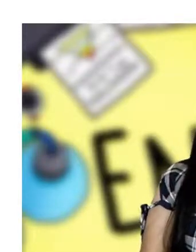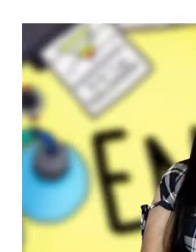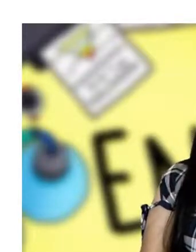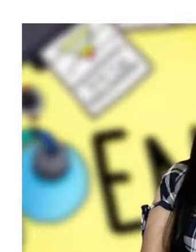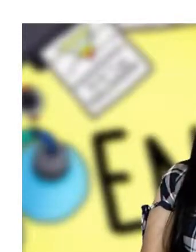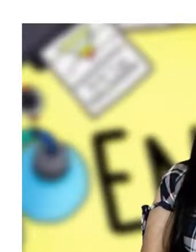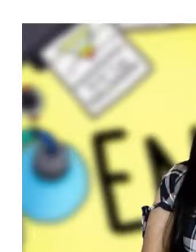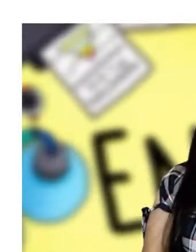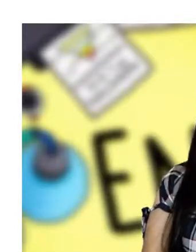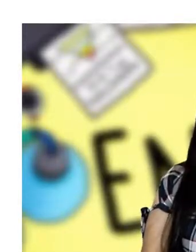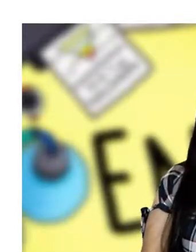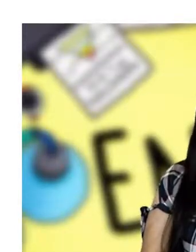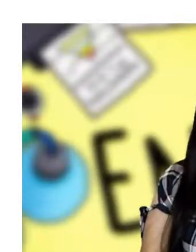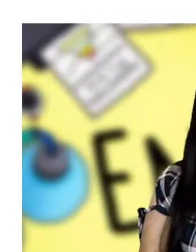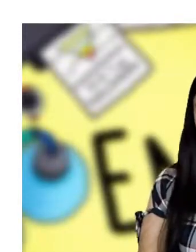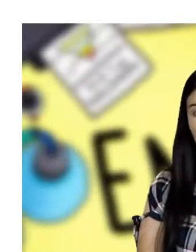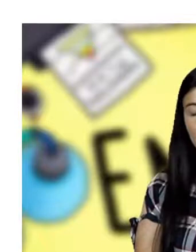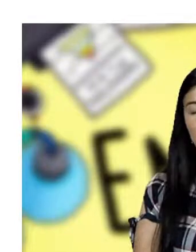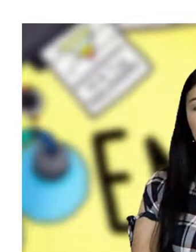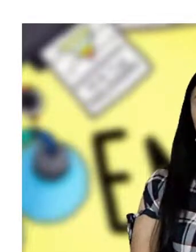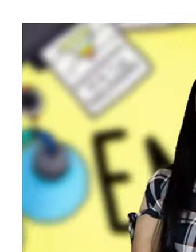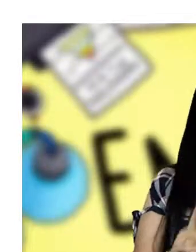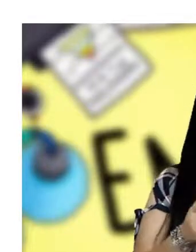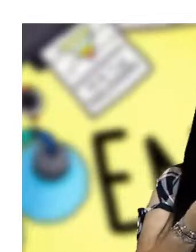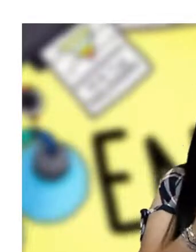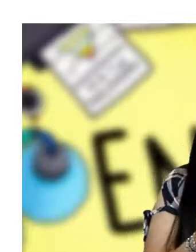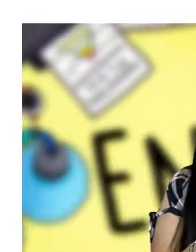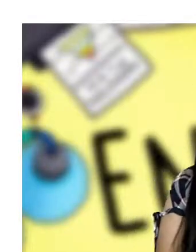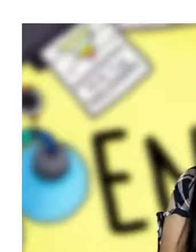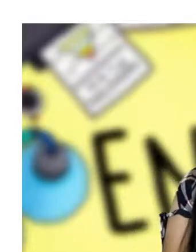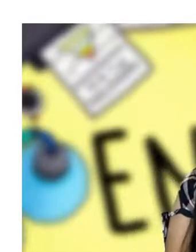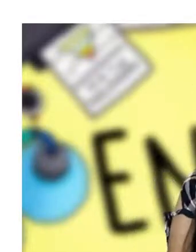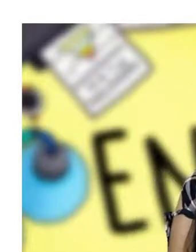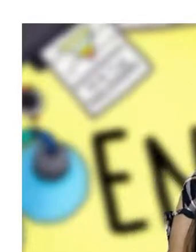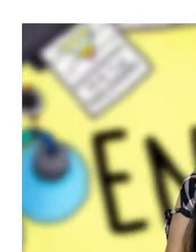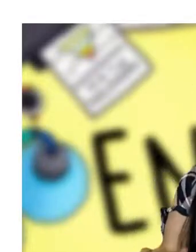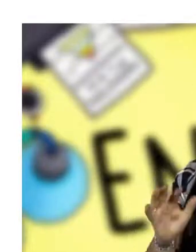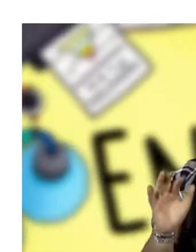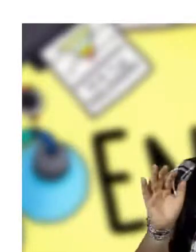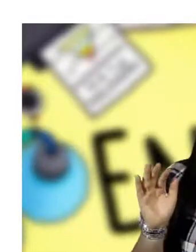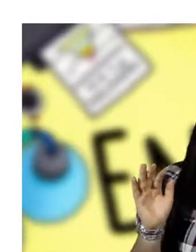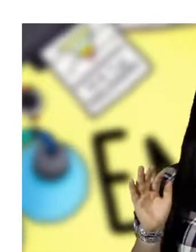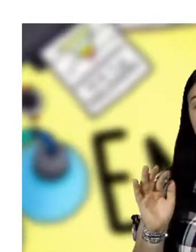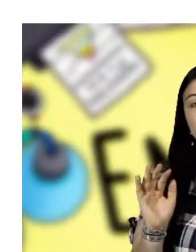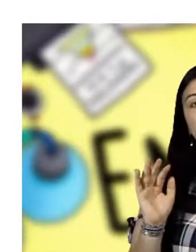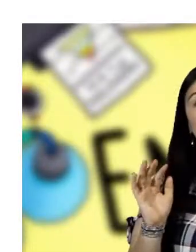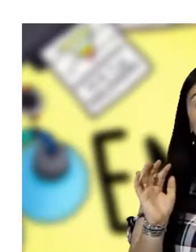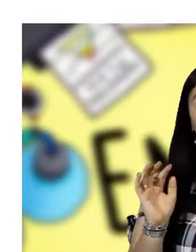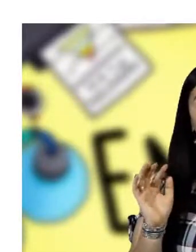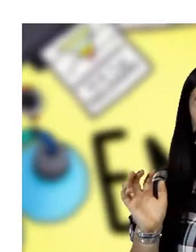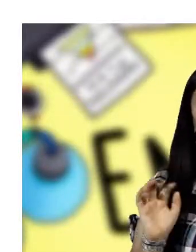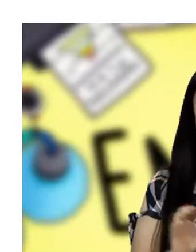be dolor de espalda, a backache. Recordemos que espalda se dice back,